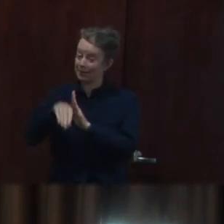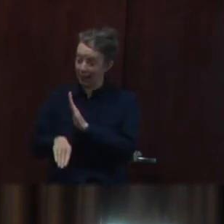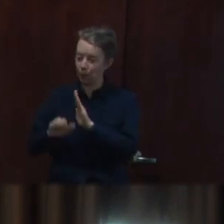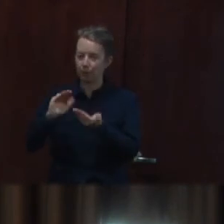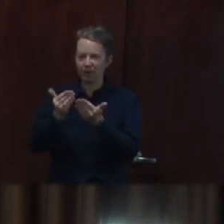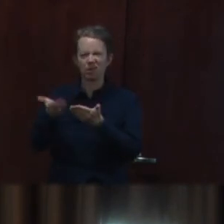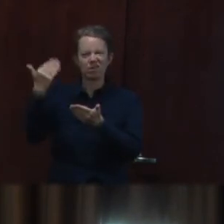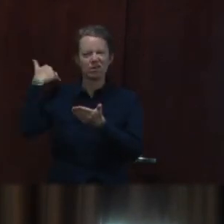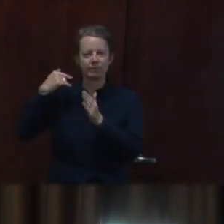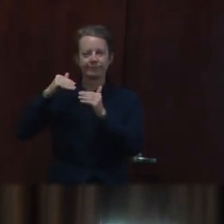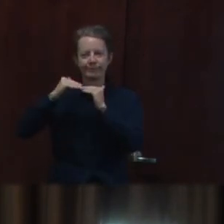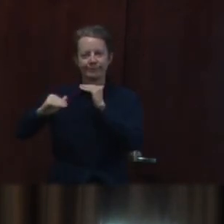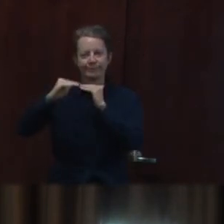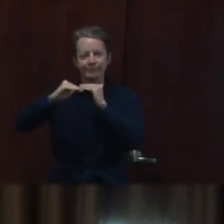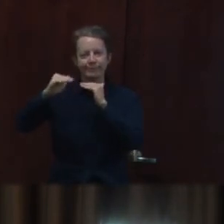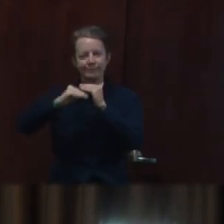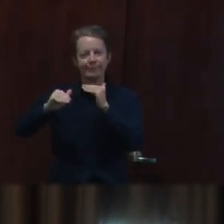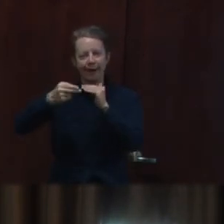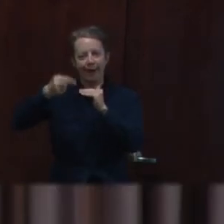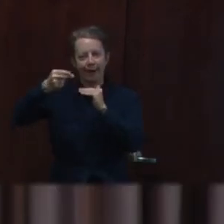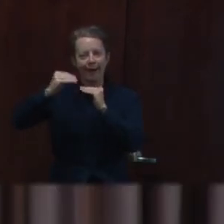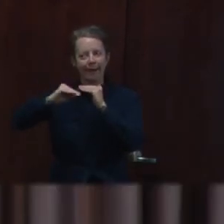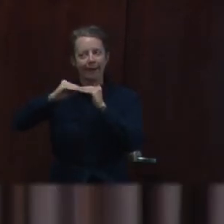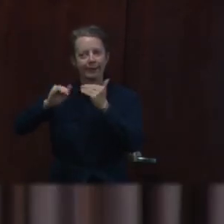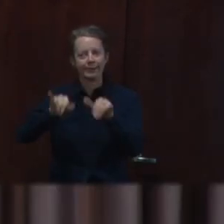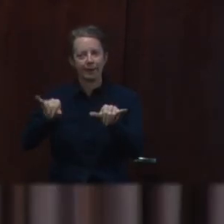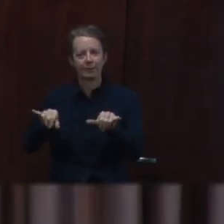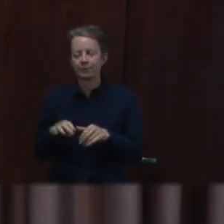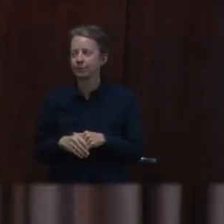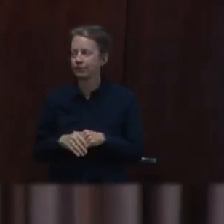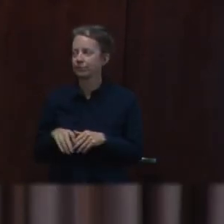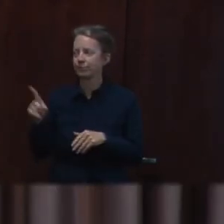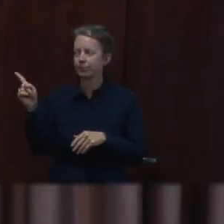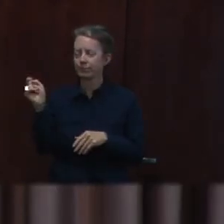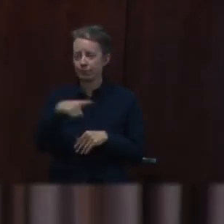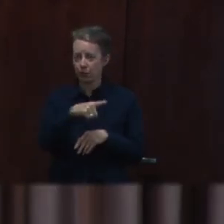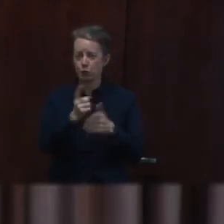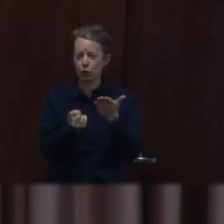stable. Okay, so that review would be on Monday the